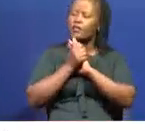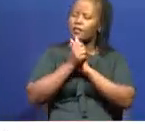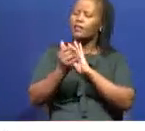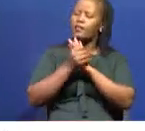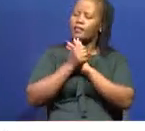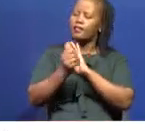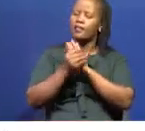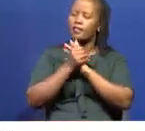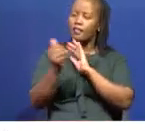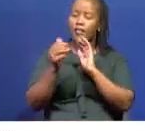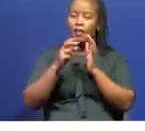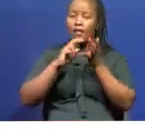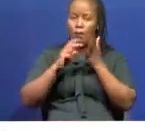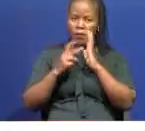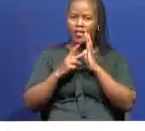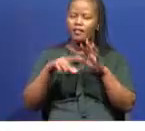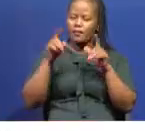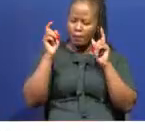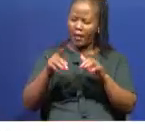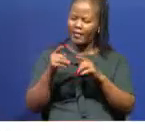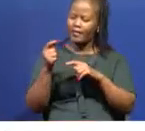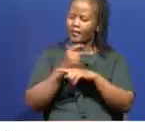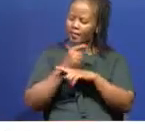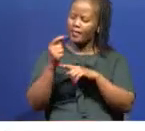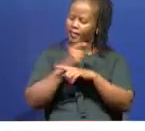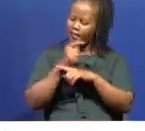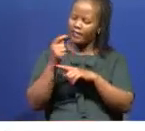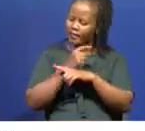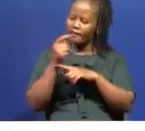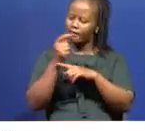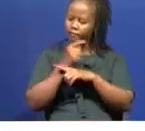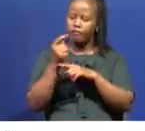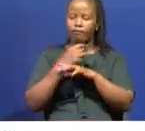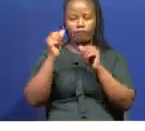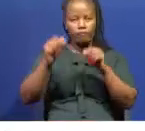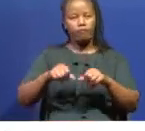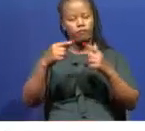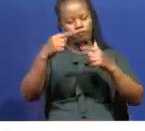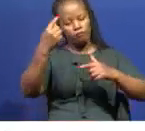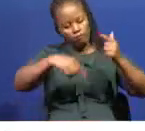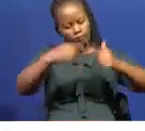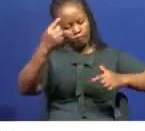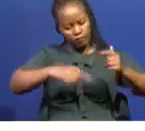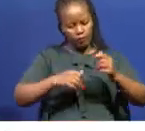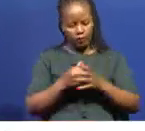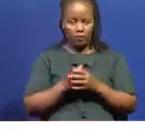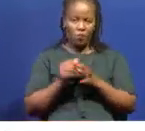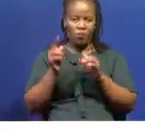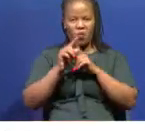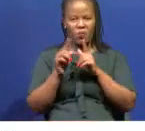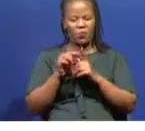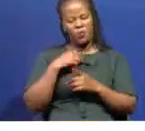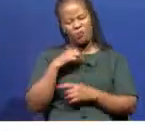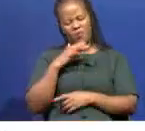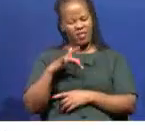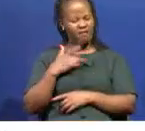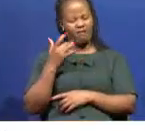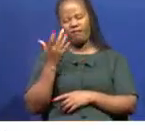to do a lot of hard training to be able to compete in that stage. And I feel